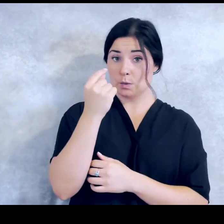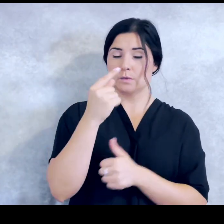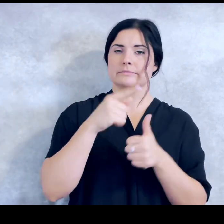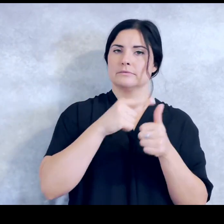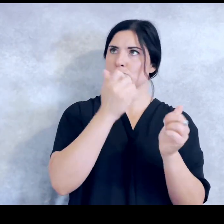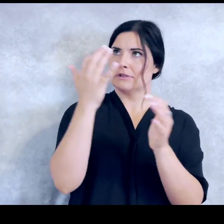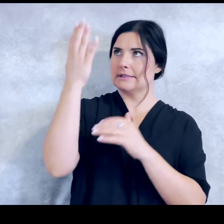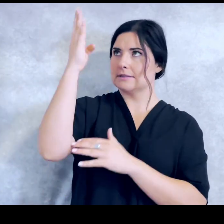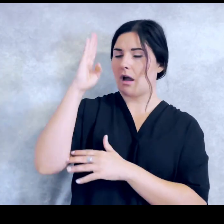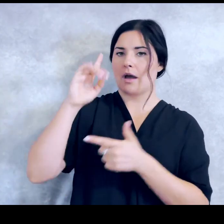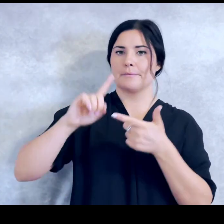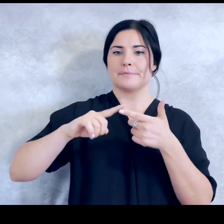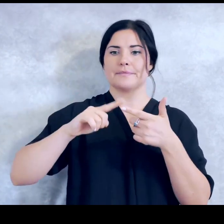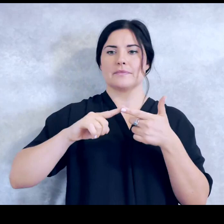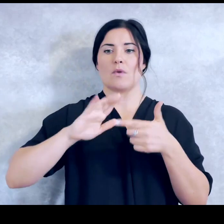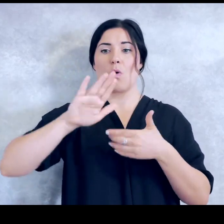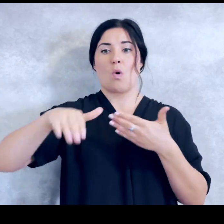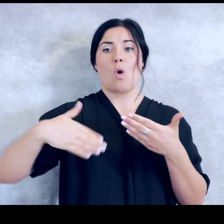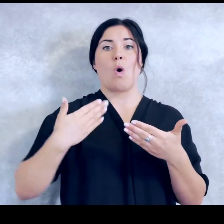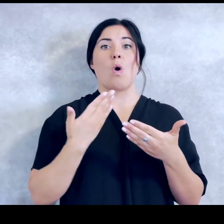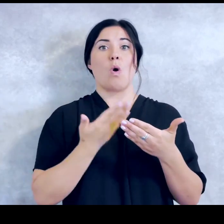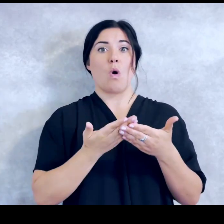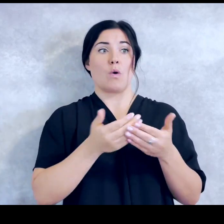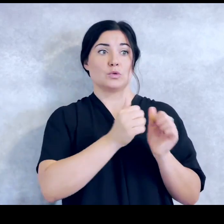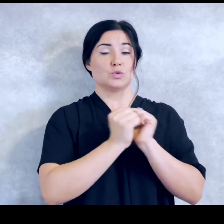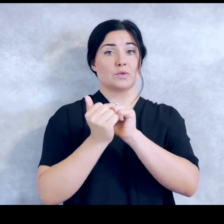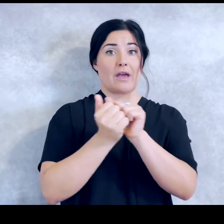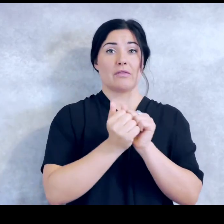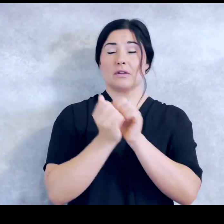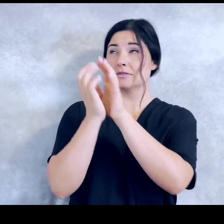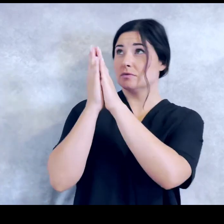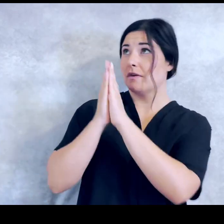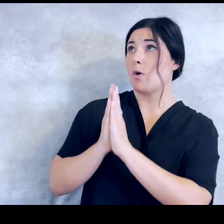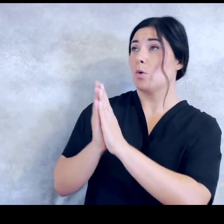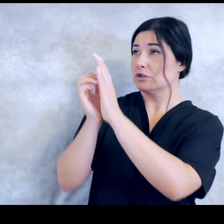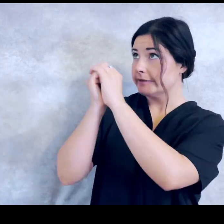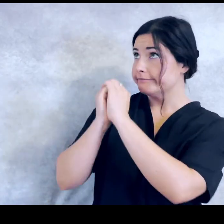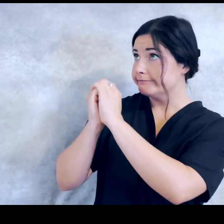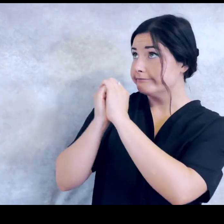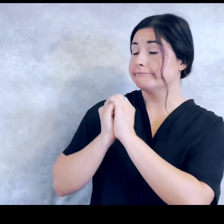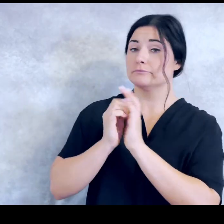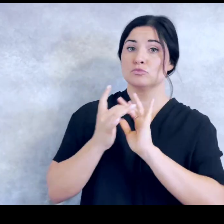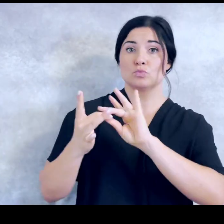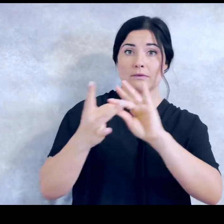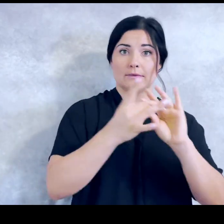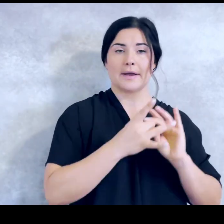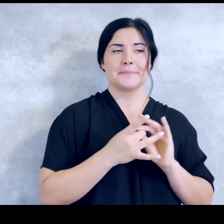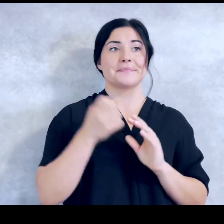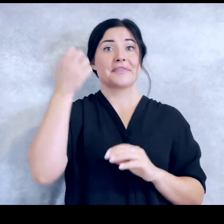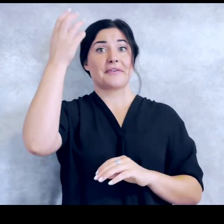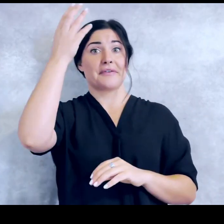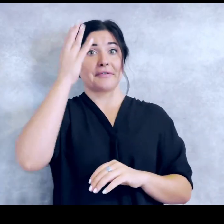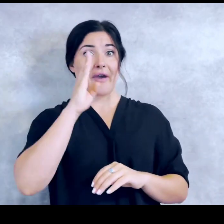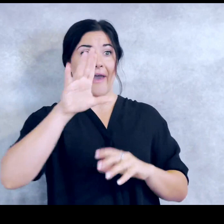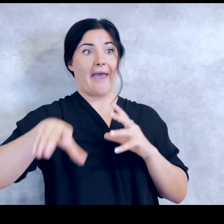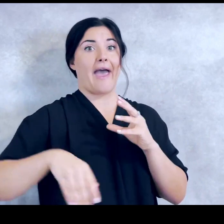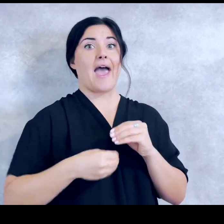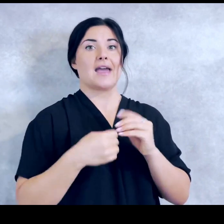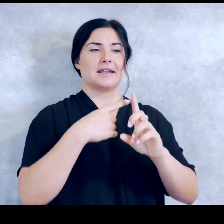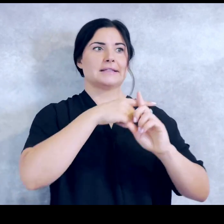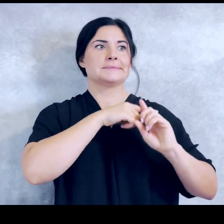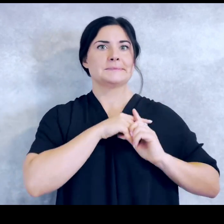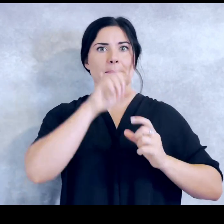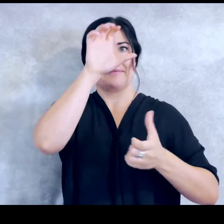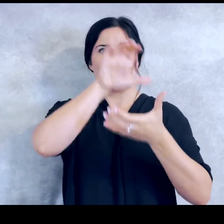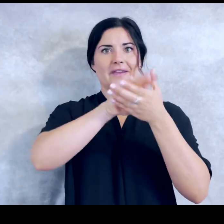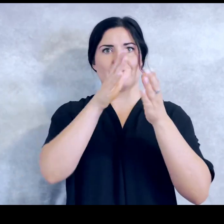number one, and enjoying the favor of all the people, devotion and unity. And then the Lord what? Added to their number